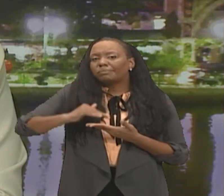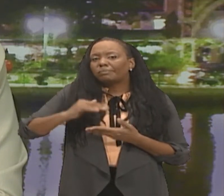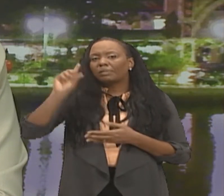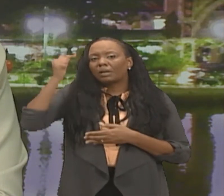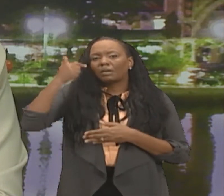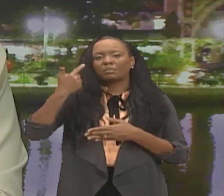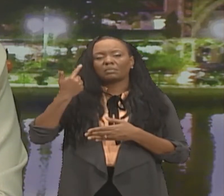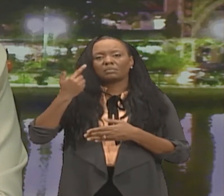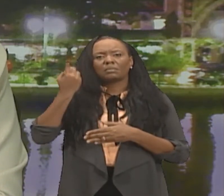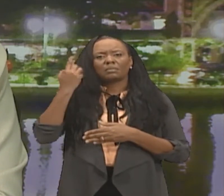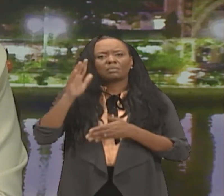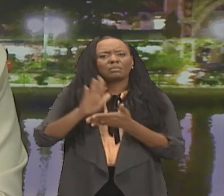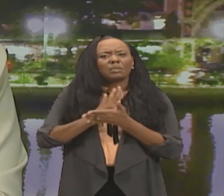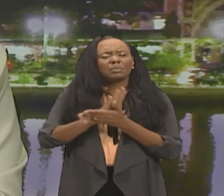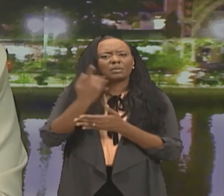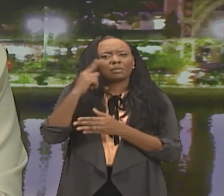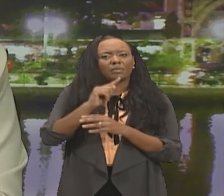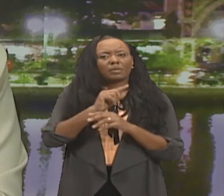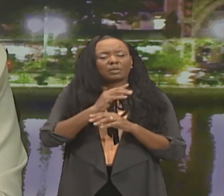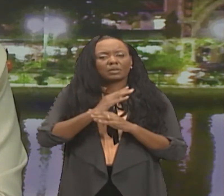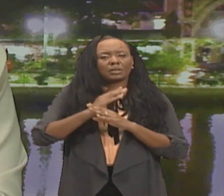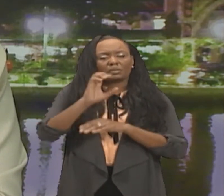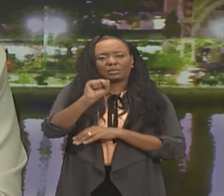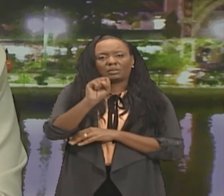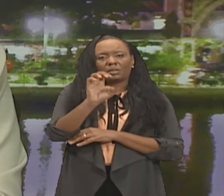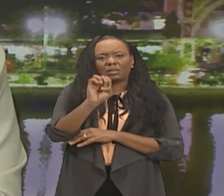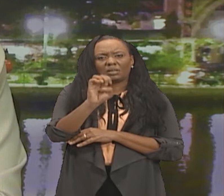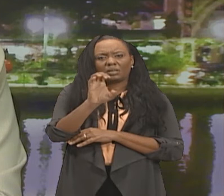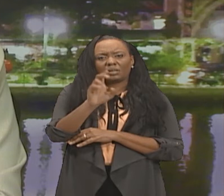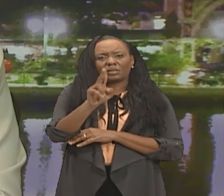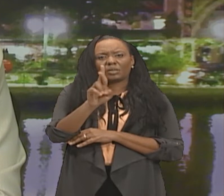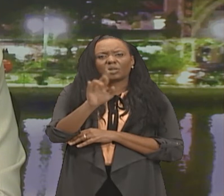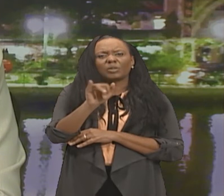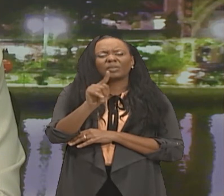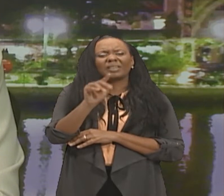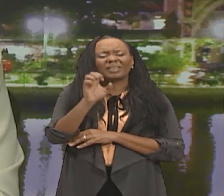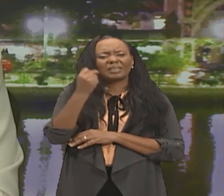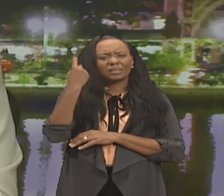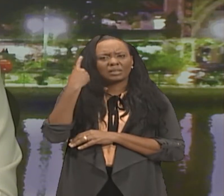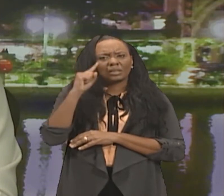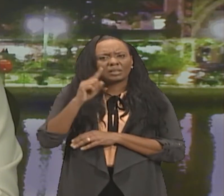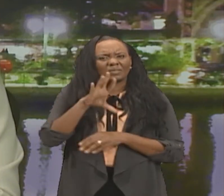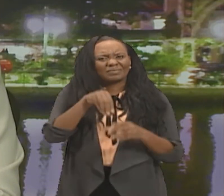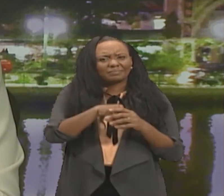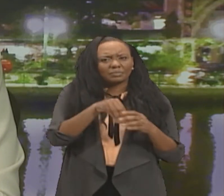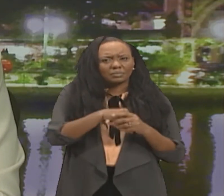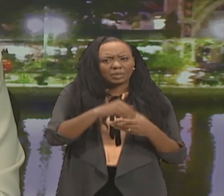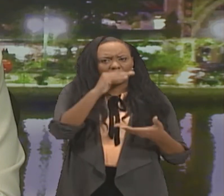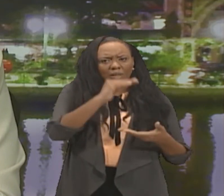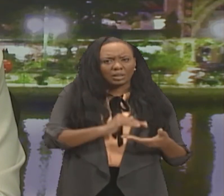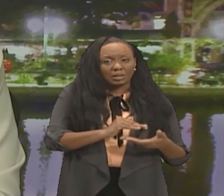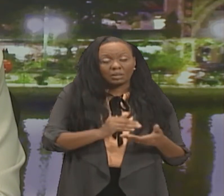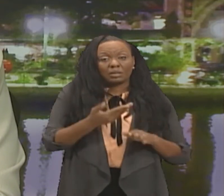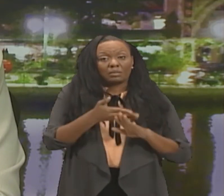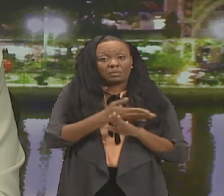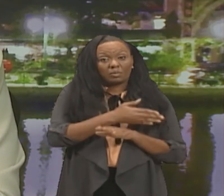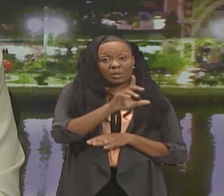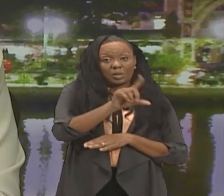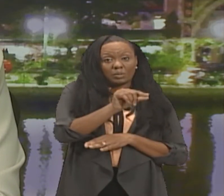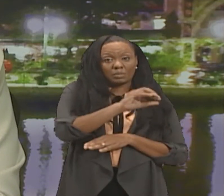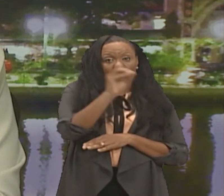of Barbados has announced that it has reduced the securities reserve ratio for commercial banks from 20%